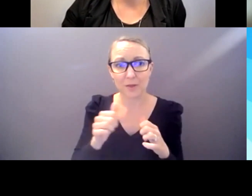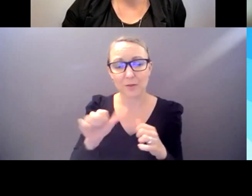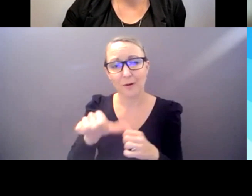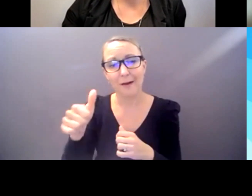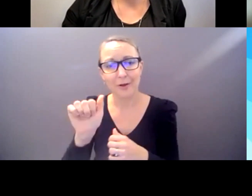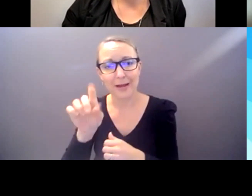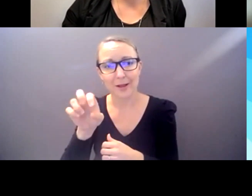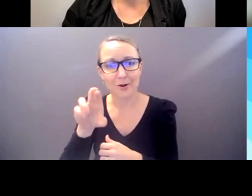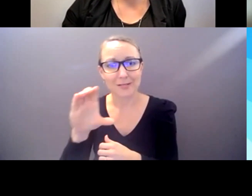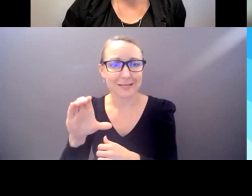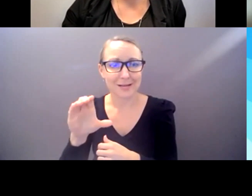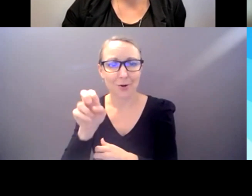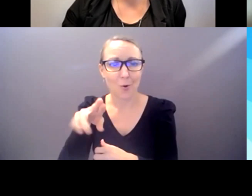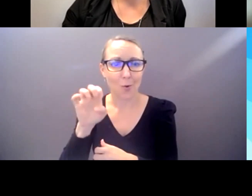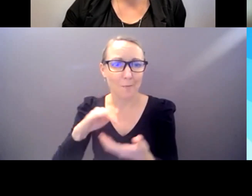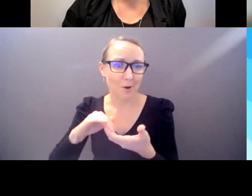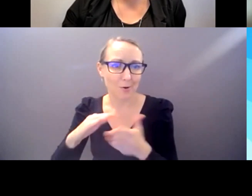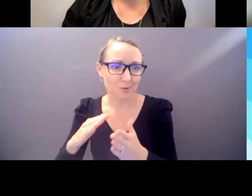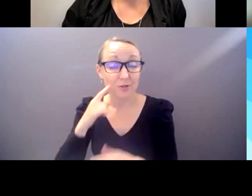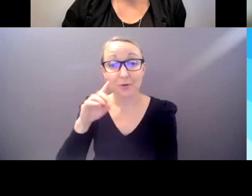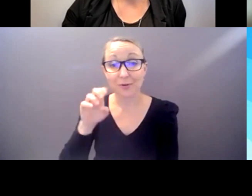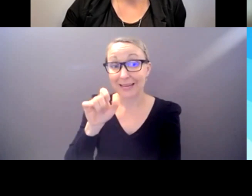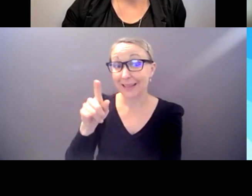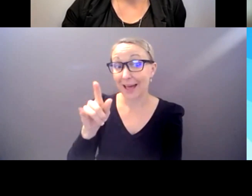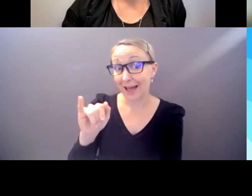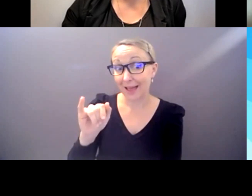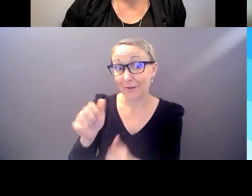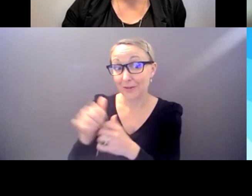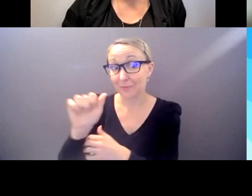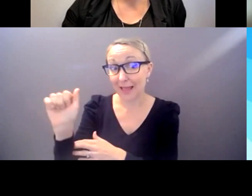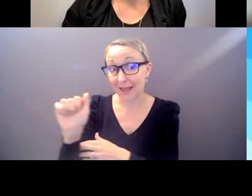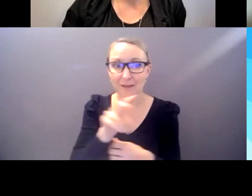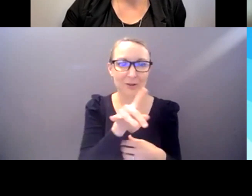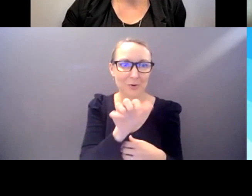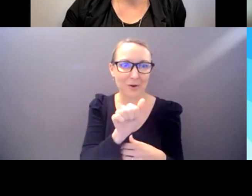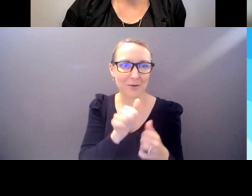core partners? So for example, Eli with his AAA and Victoria with her ILC.